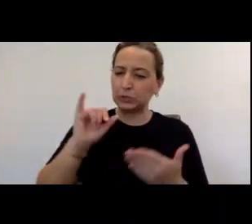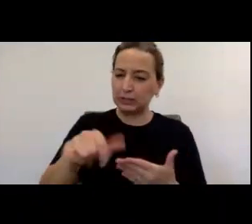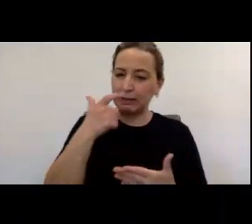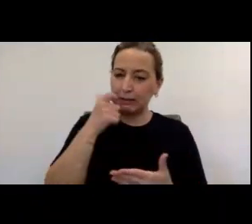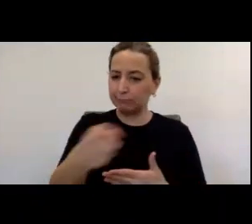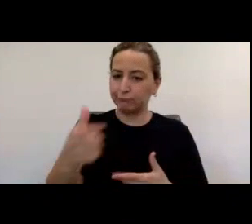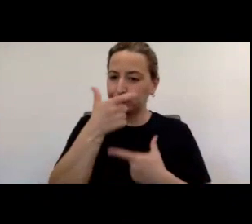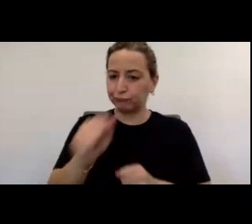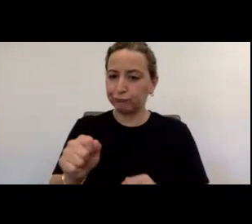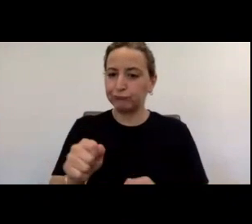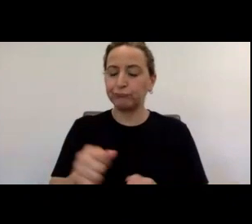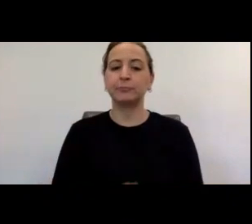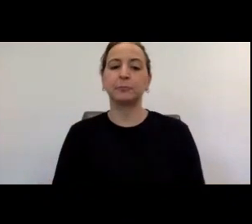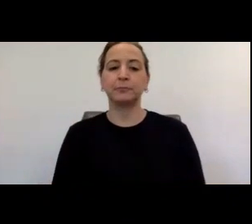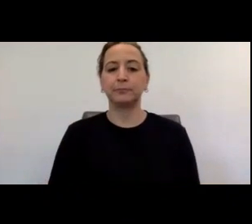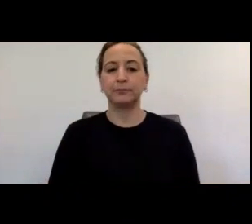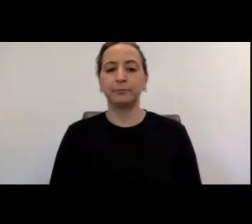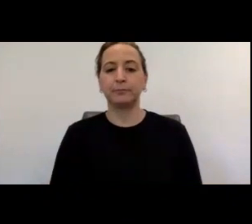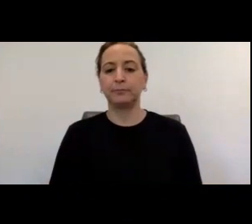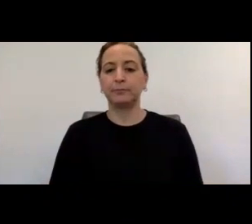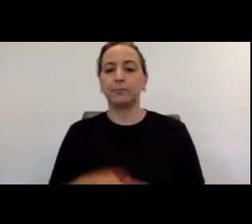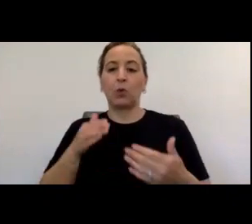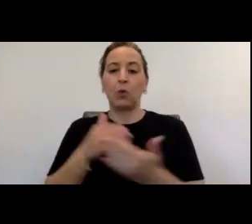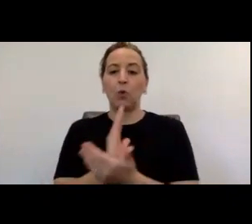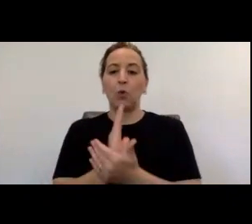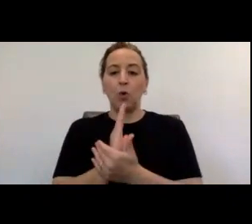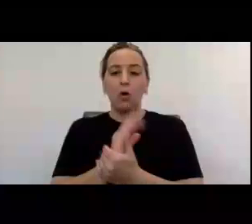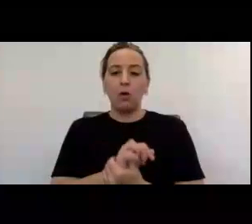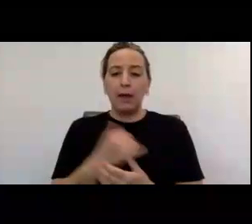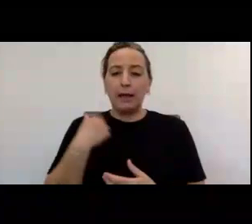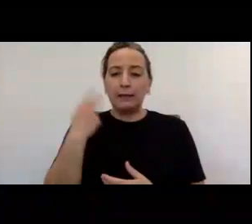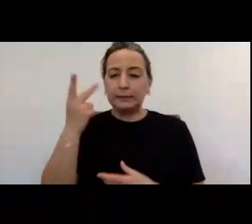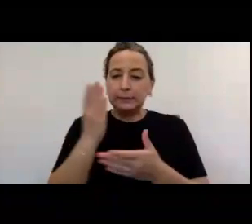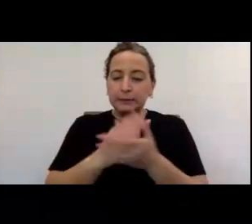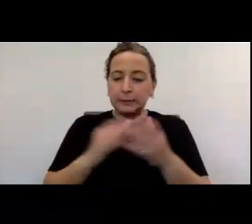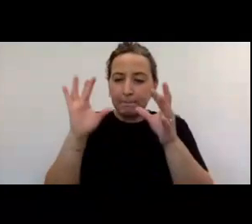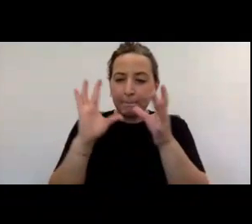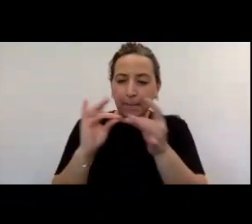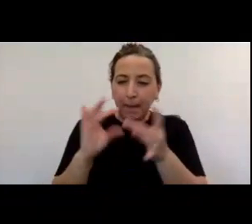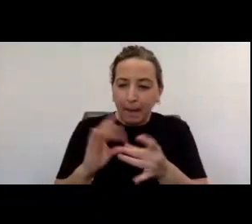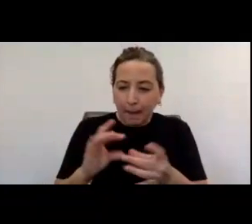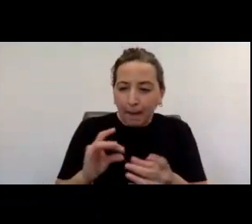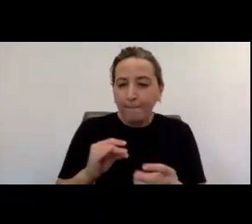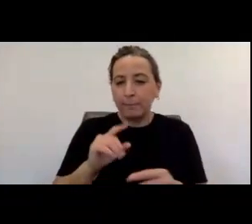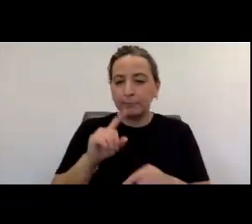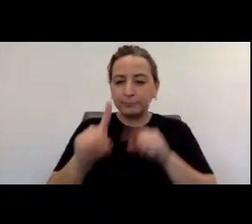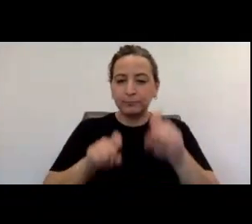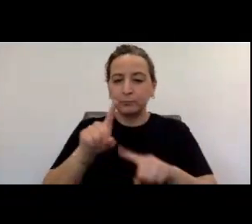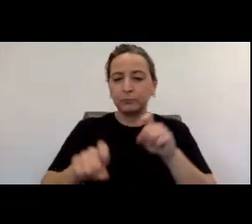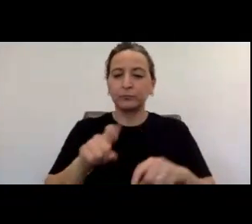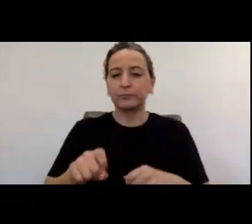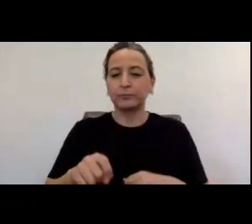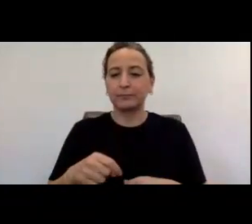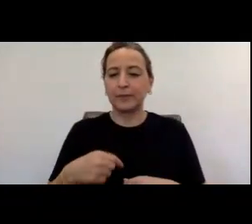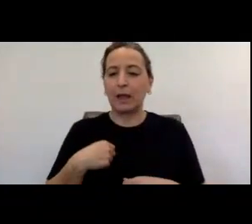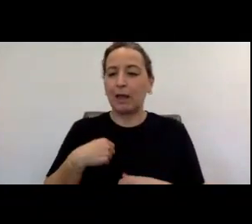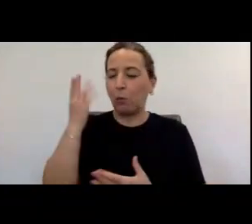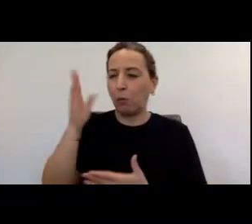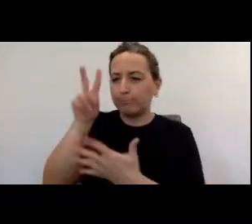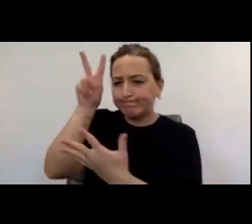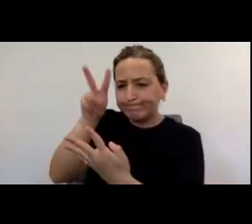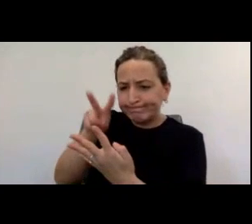interested. All right. I'm seeing some comments in the chat and some questions, so give me a second to look